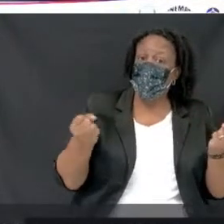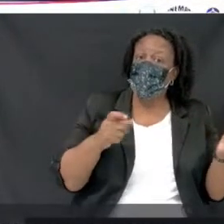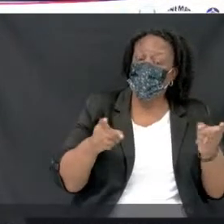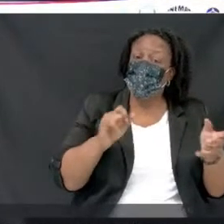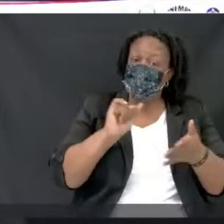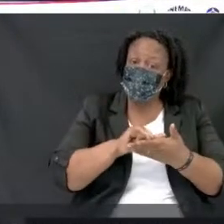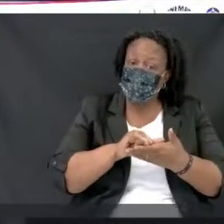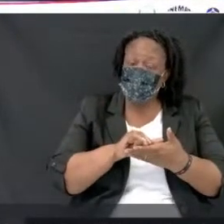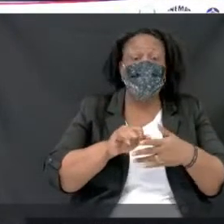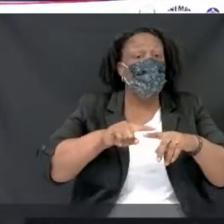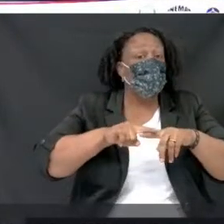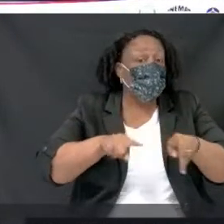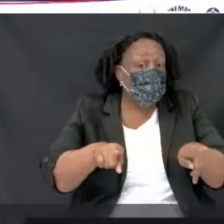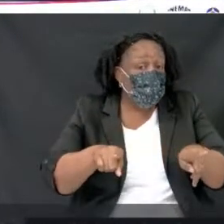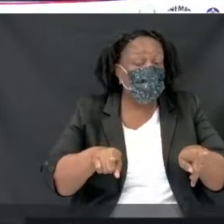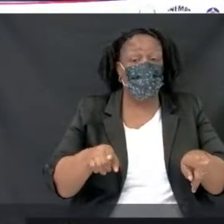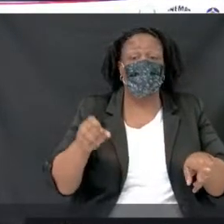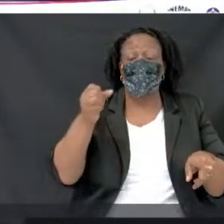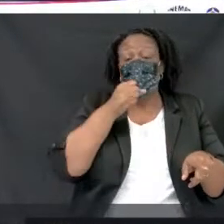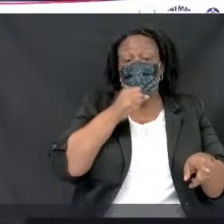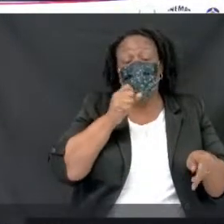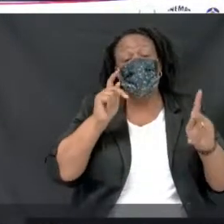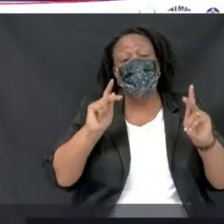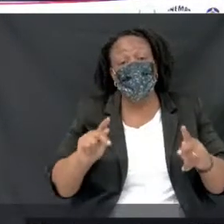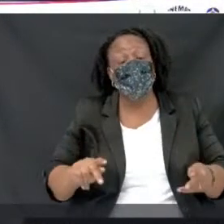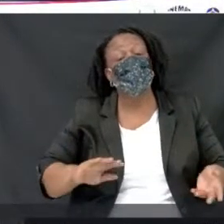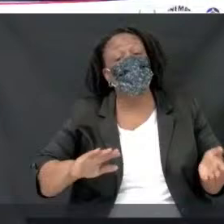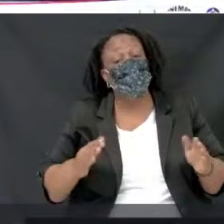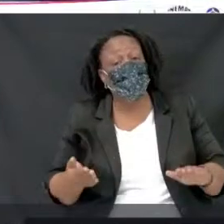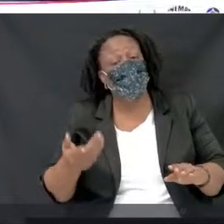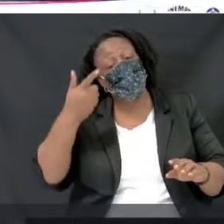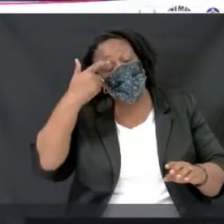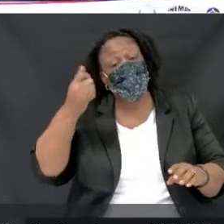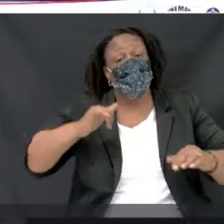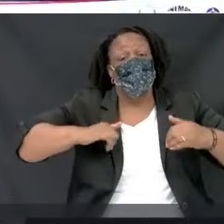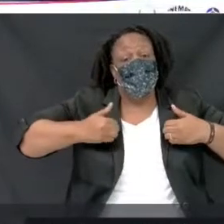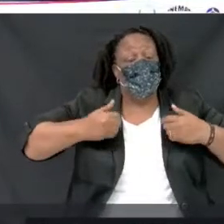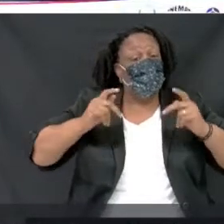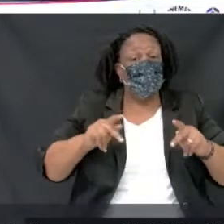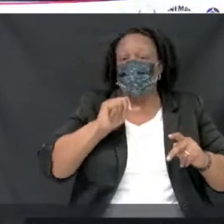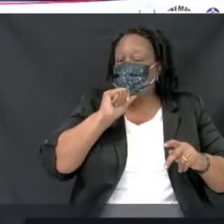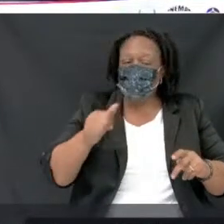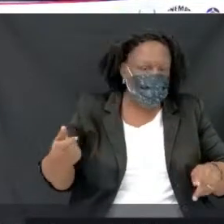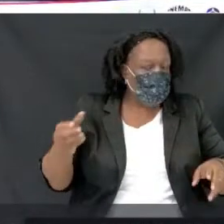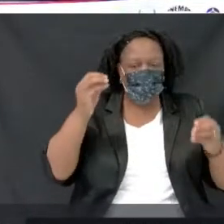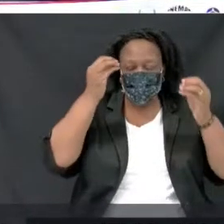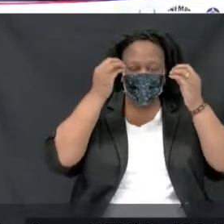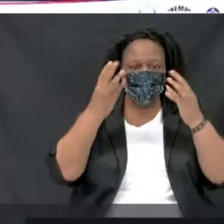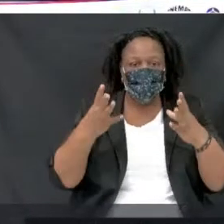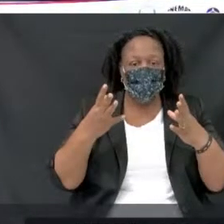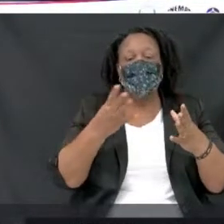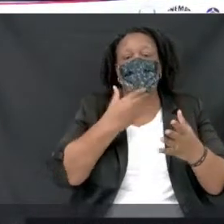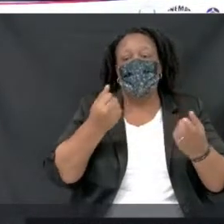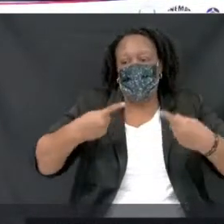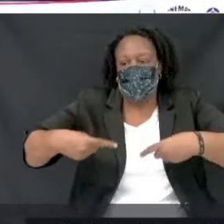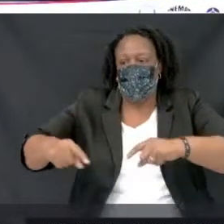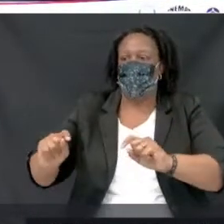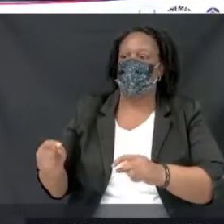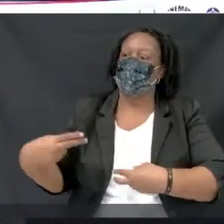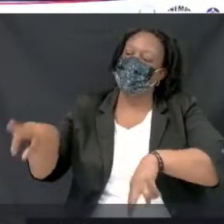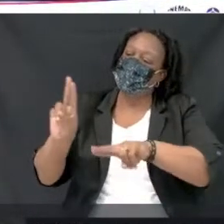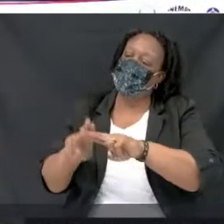elderly with pre-existing conditions who are dying when the virus is unknowingly brought back home to them while they're in their